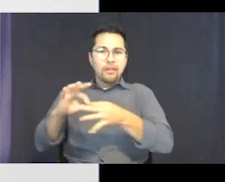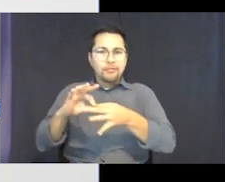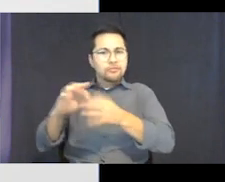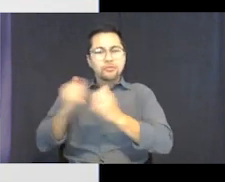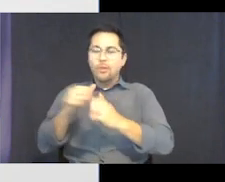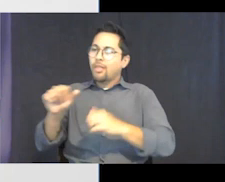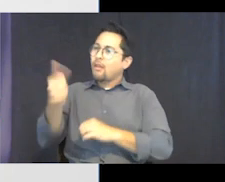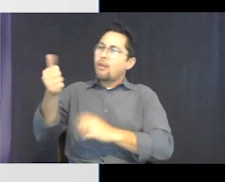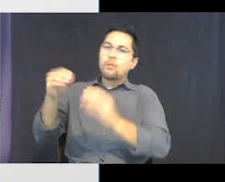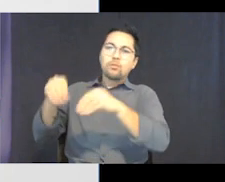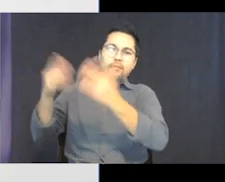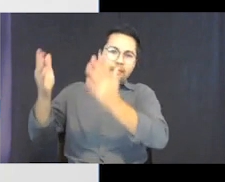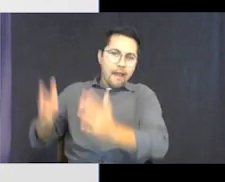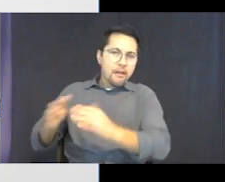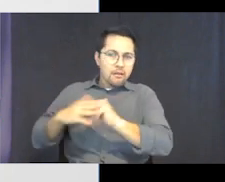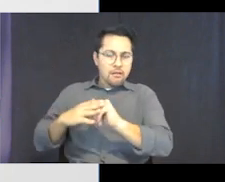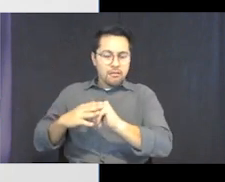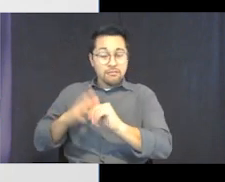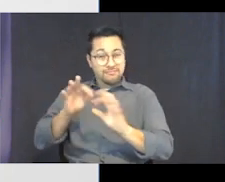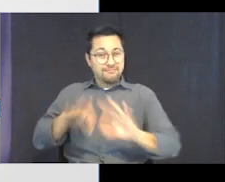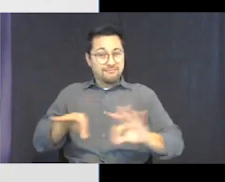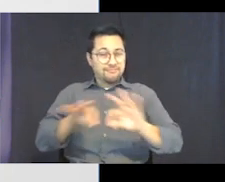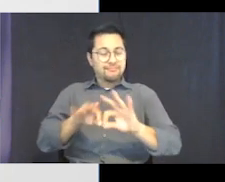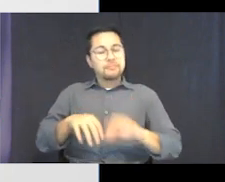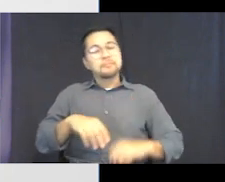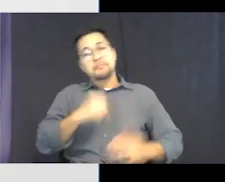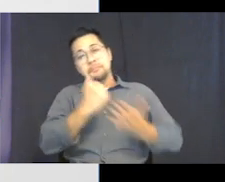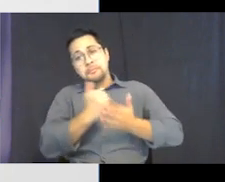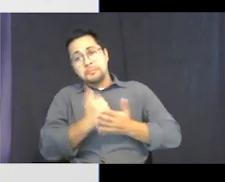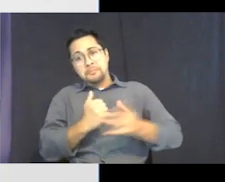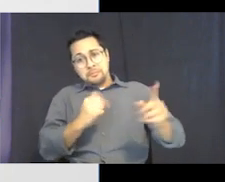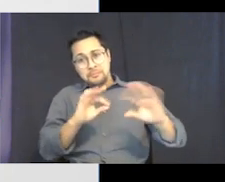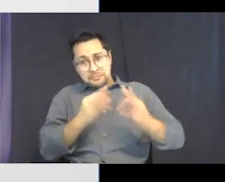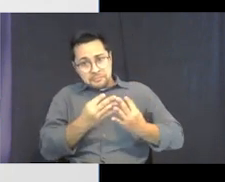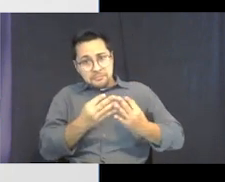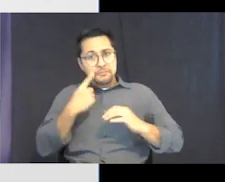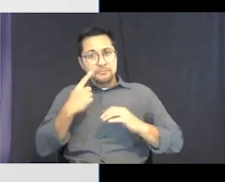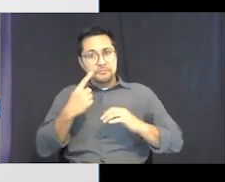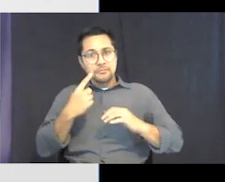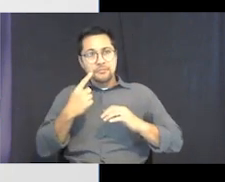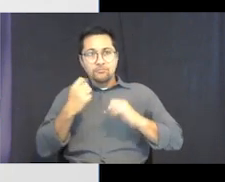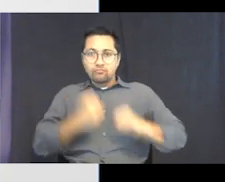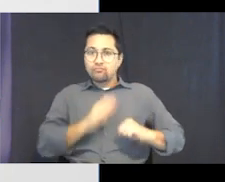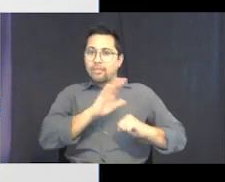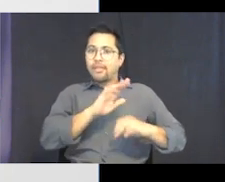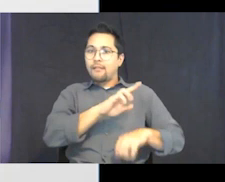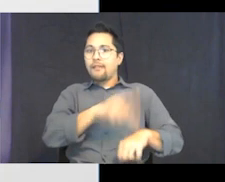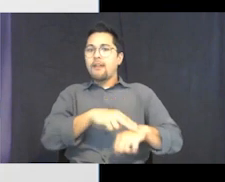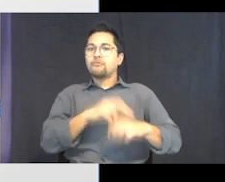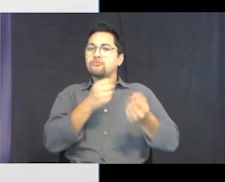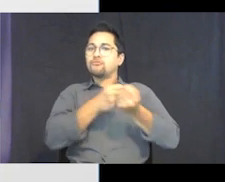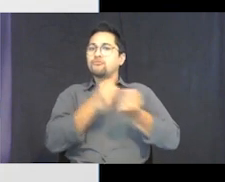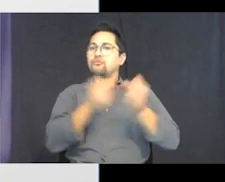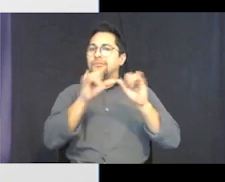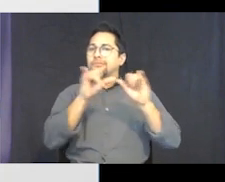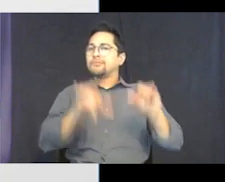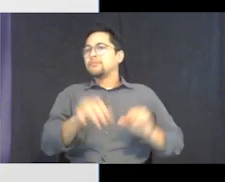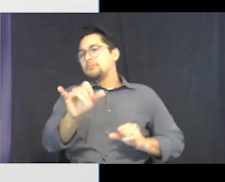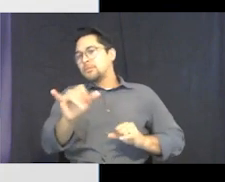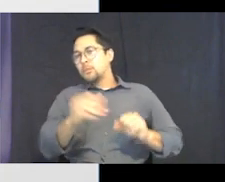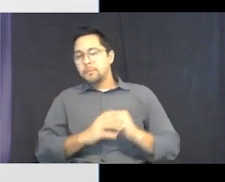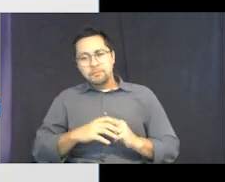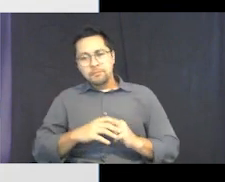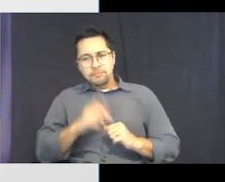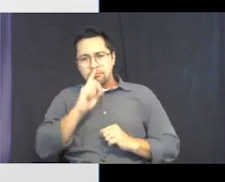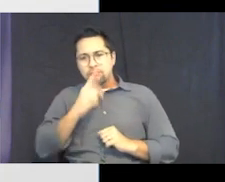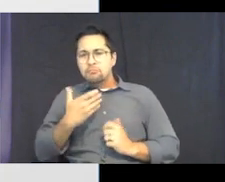other providers, assist the family in developing or strengthening their natural support system as well. So I just wanted